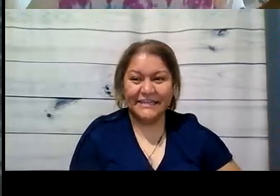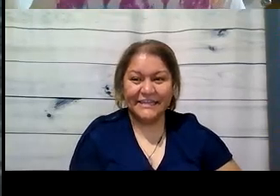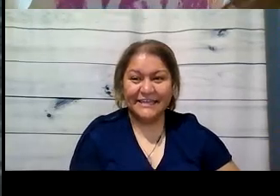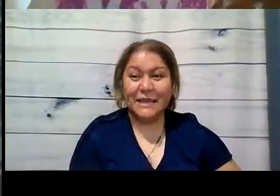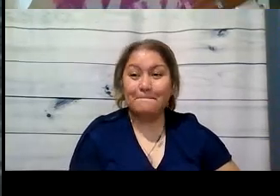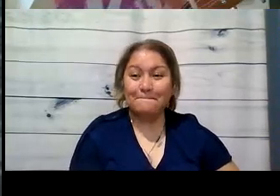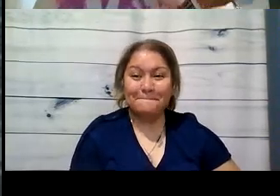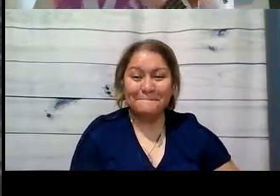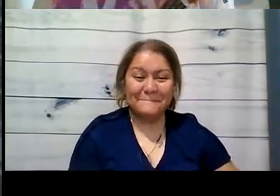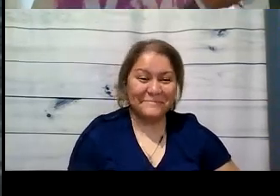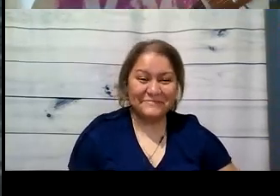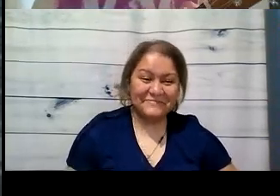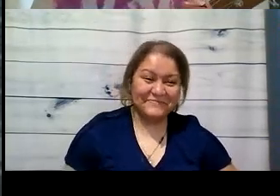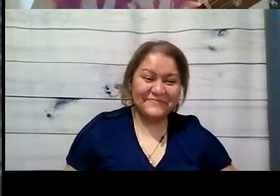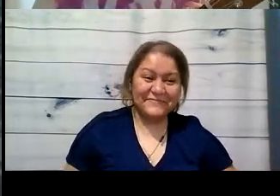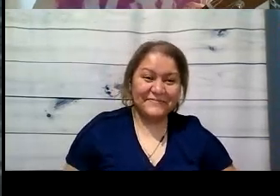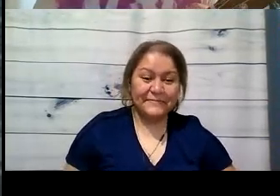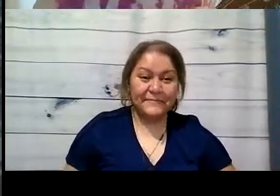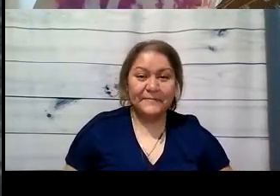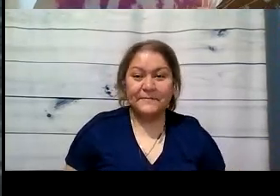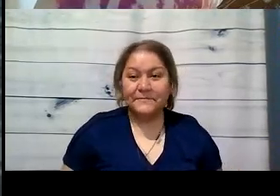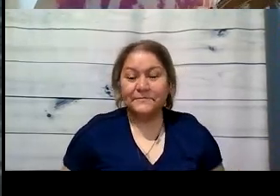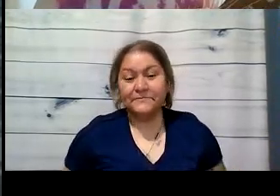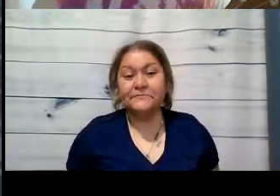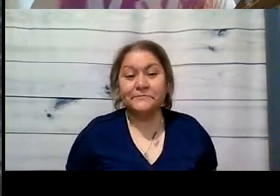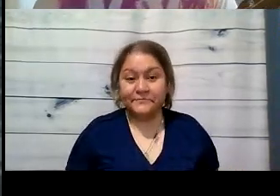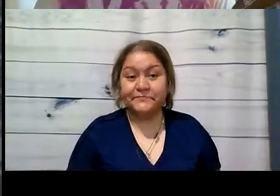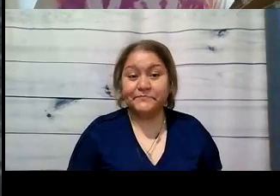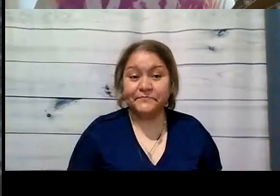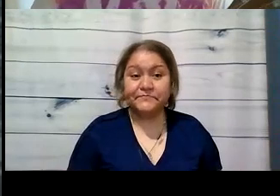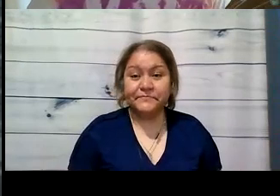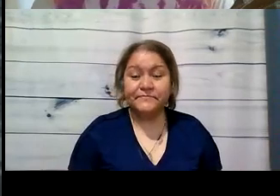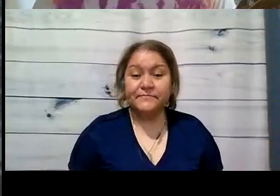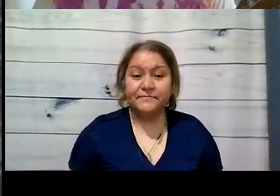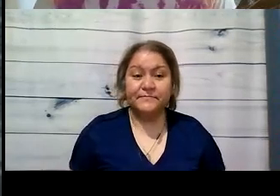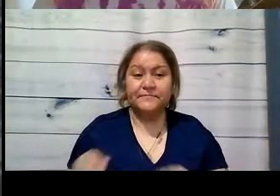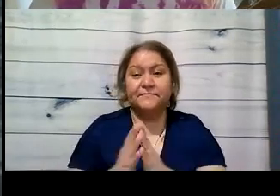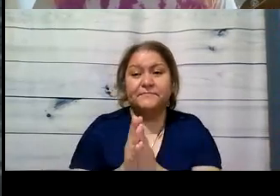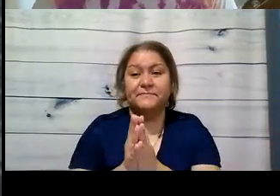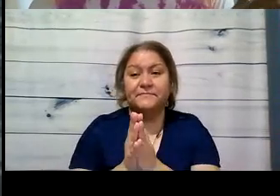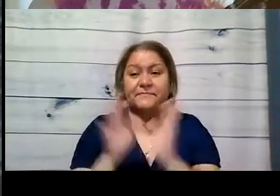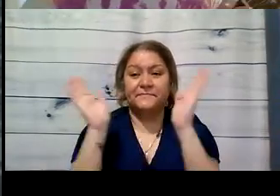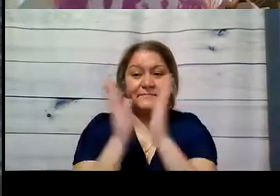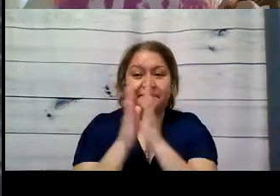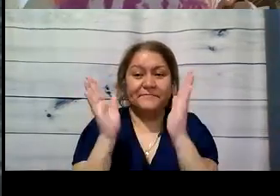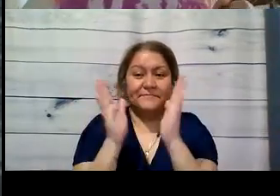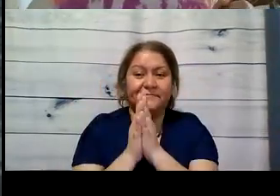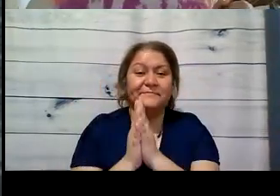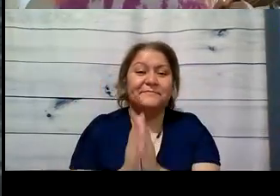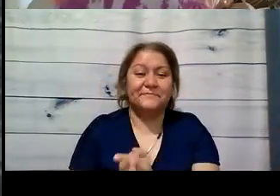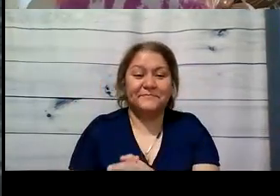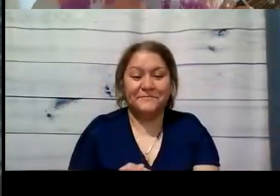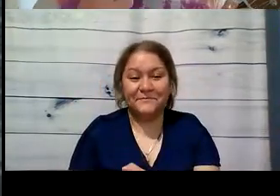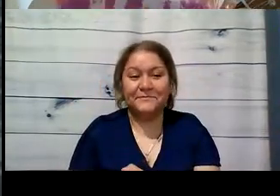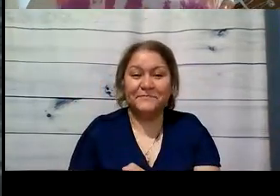anyways. So here we go. We're going to do the Happy and You Know It song. You're happy and you know it. Clap your hands. Clap, clap.